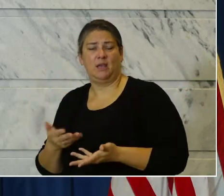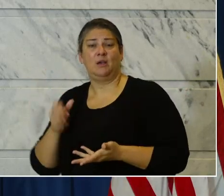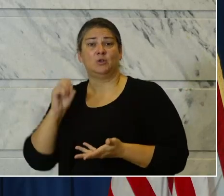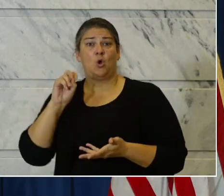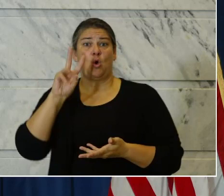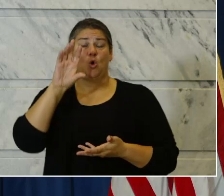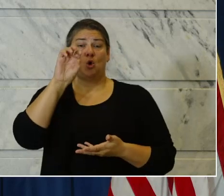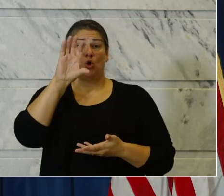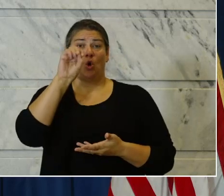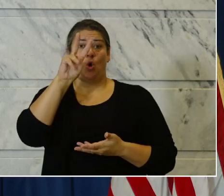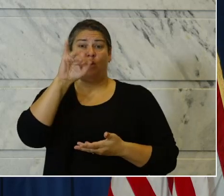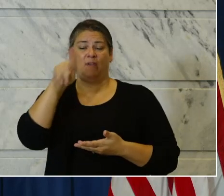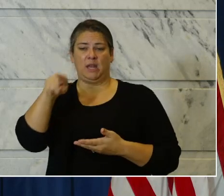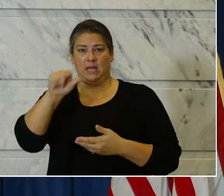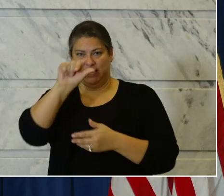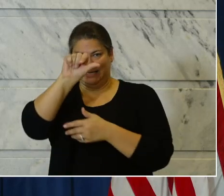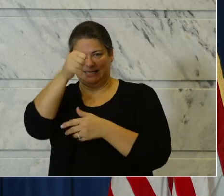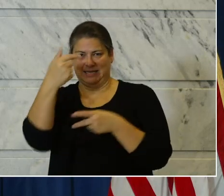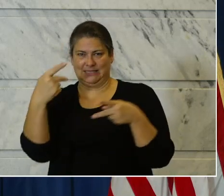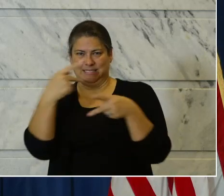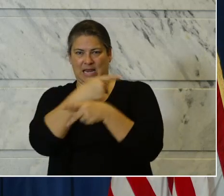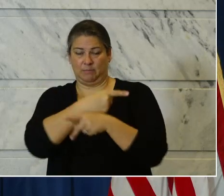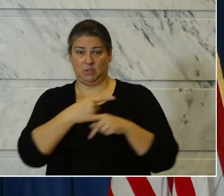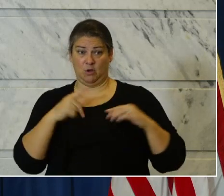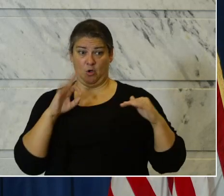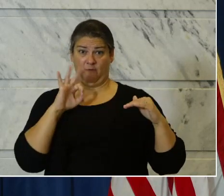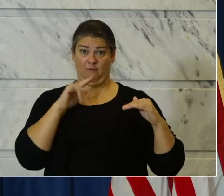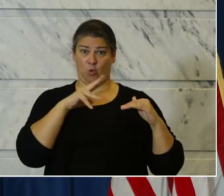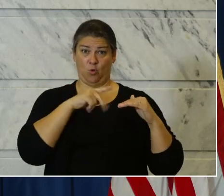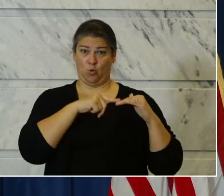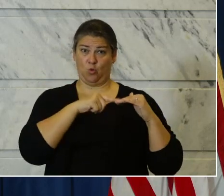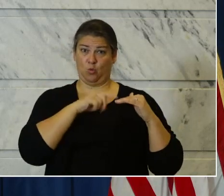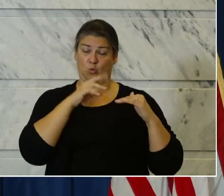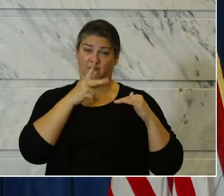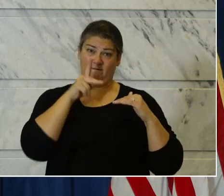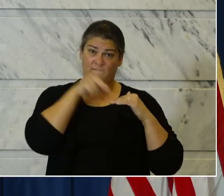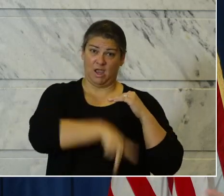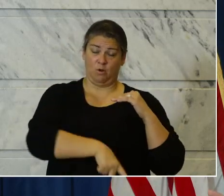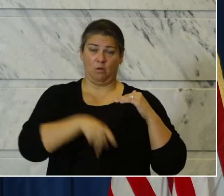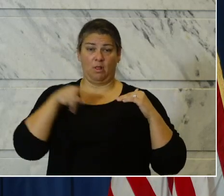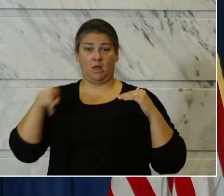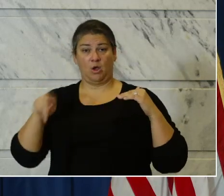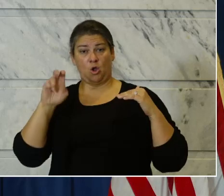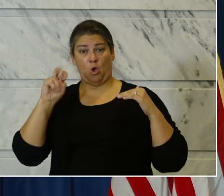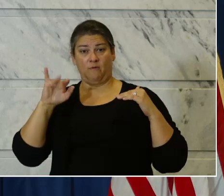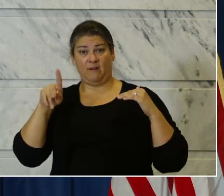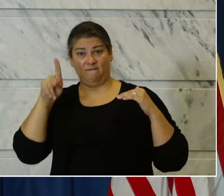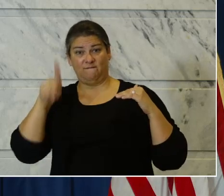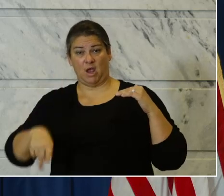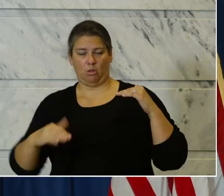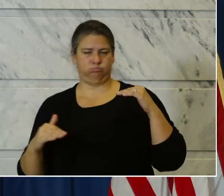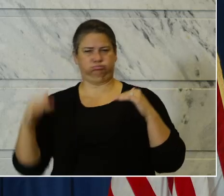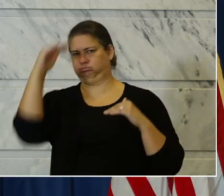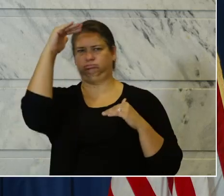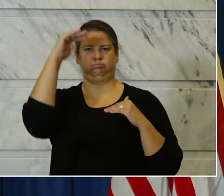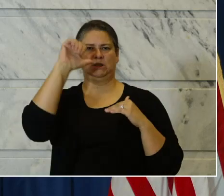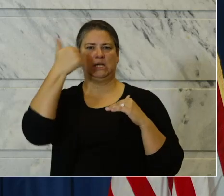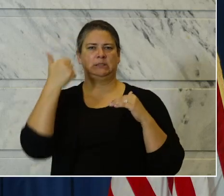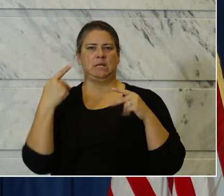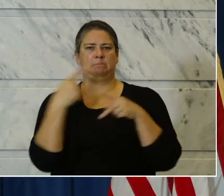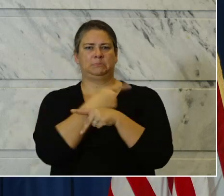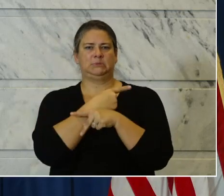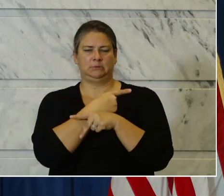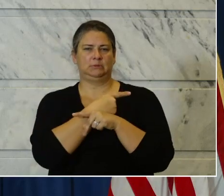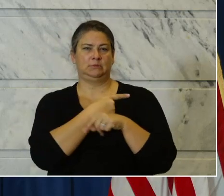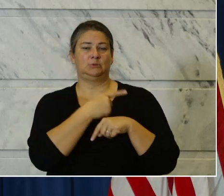more fatal, than influenza. So more than half of Kentuckians, I'd say more than half of